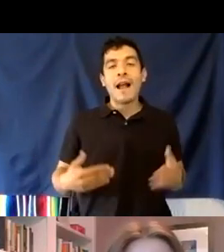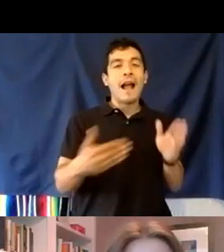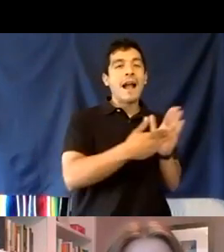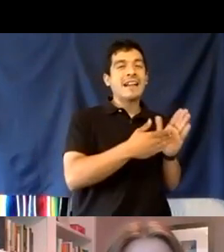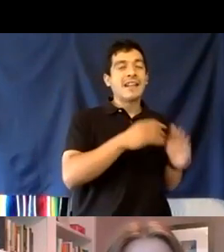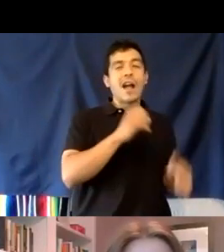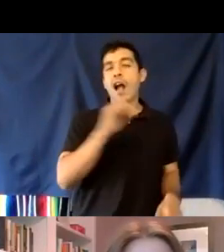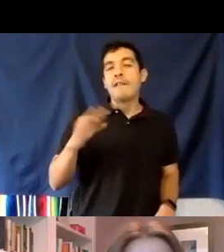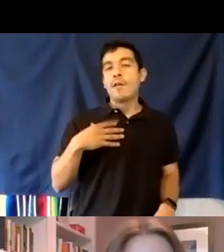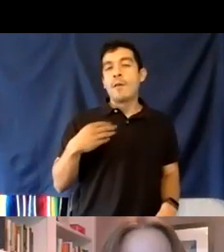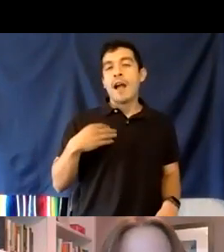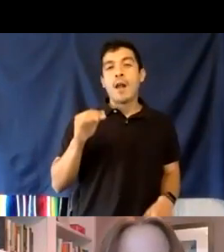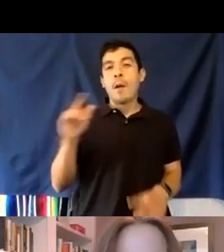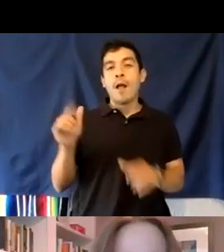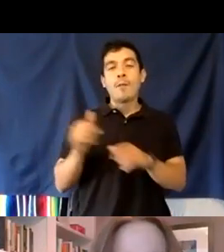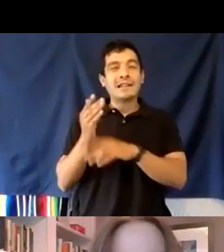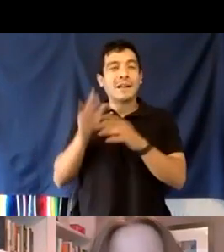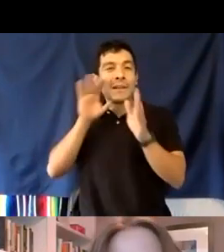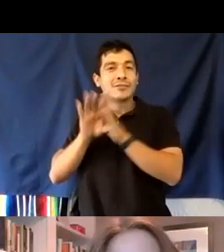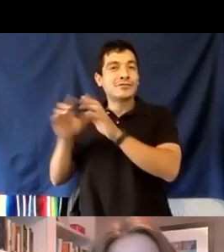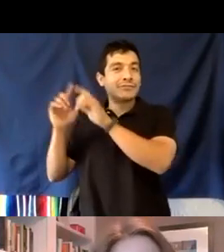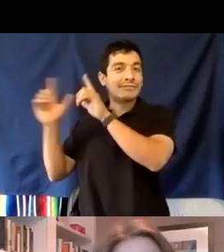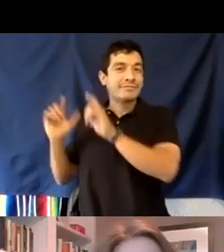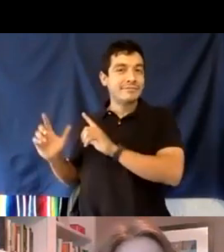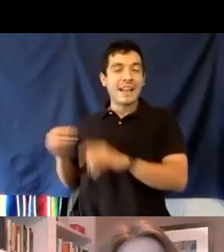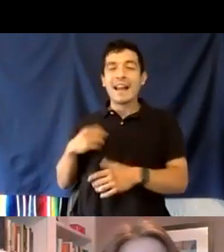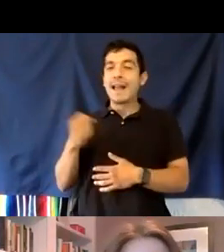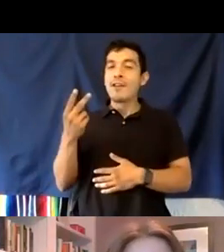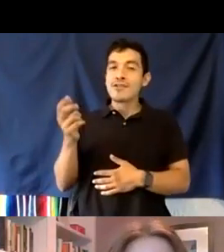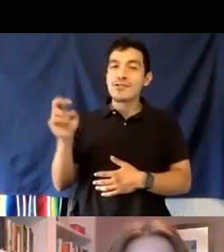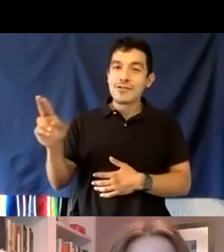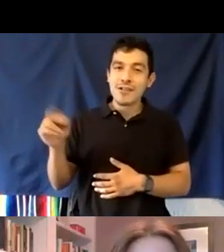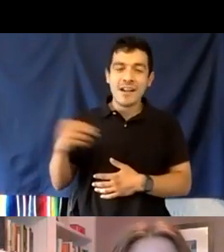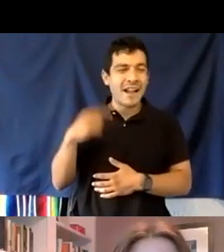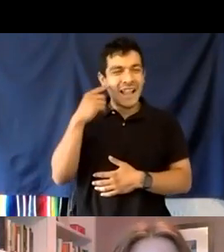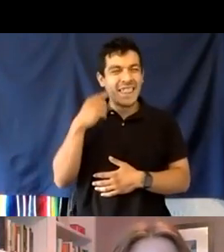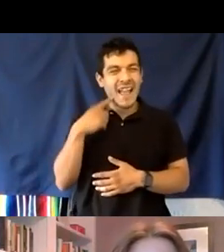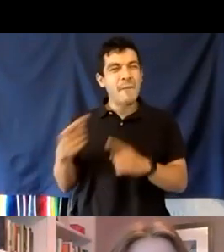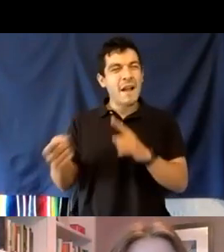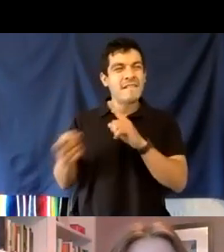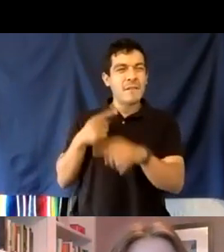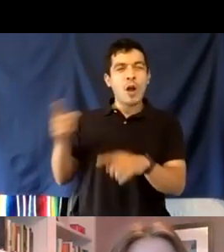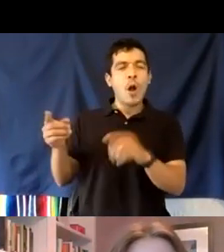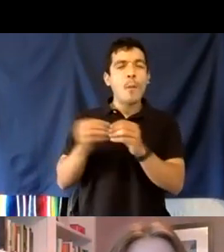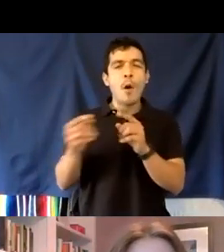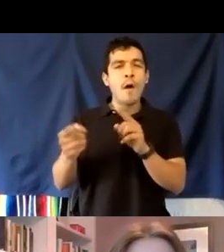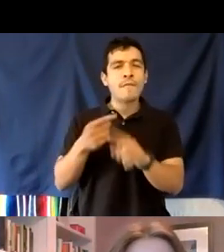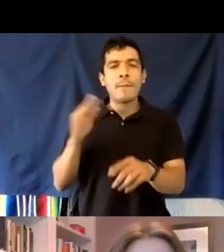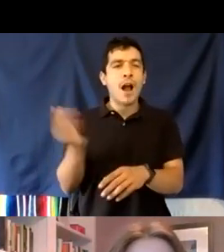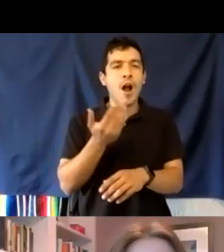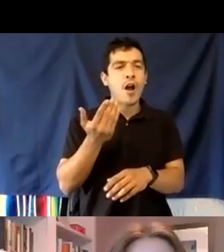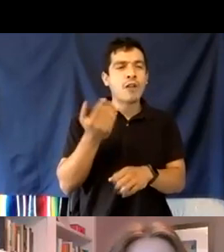off-white wall with some photos on it. And I'm she, her. And I think I'm coming at this more from the activism side of